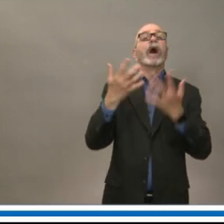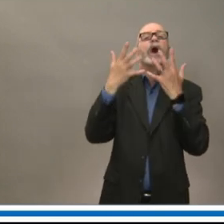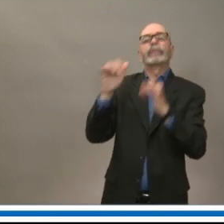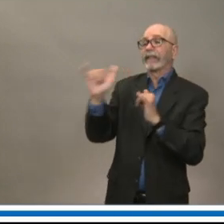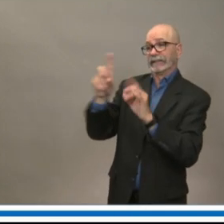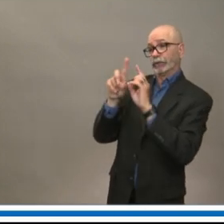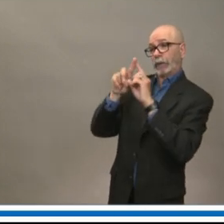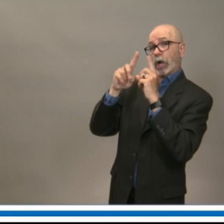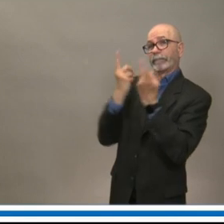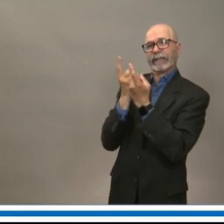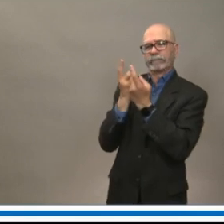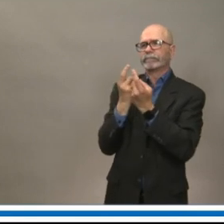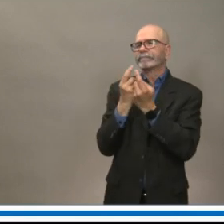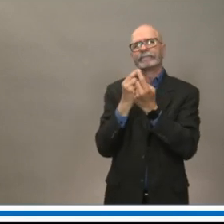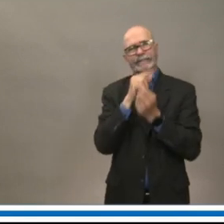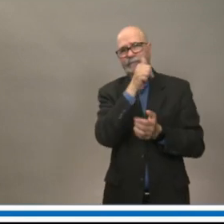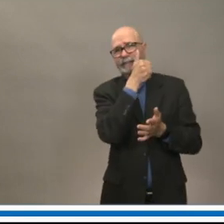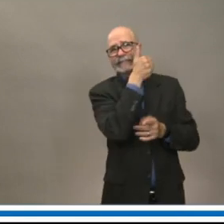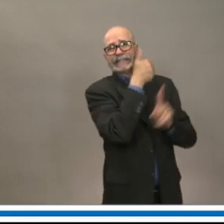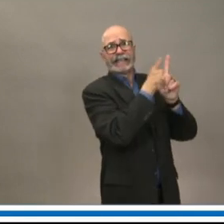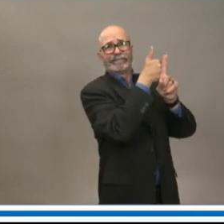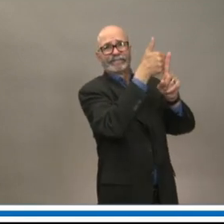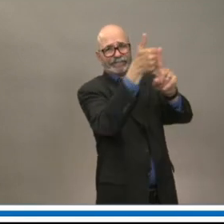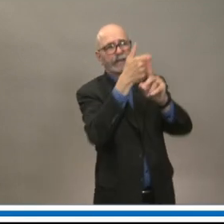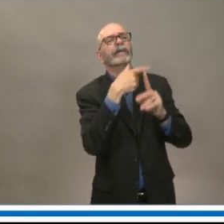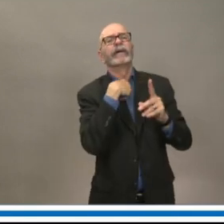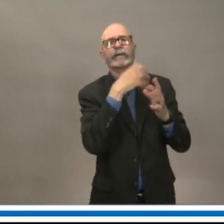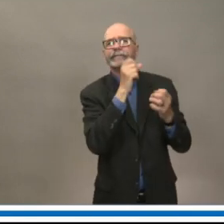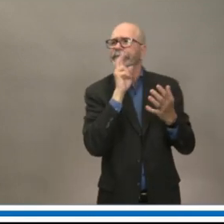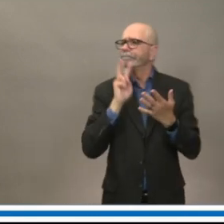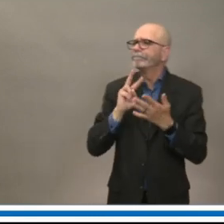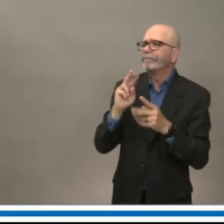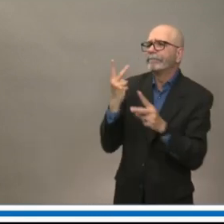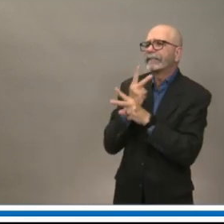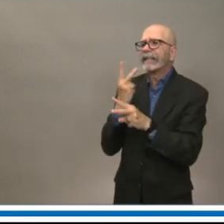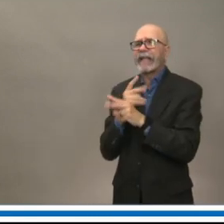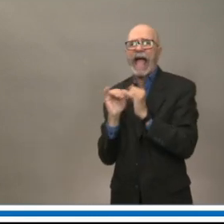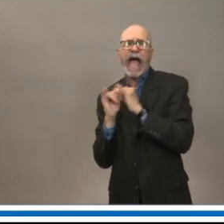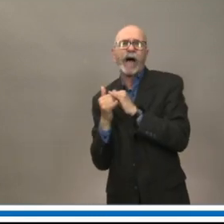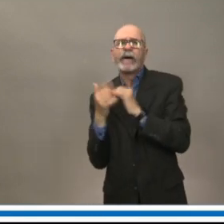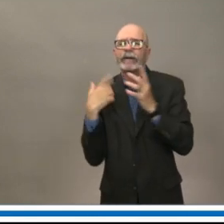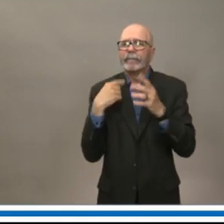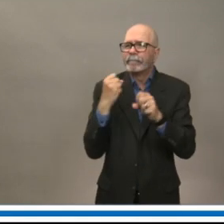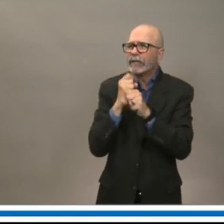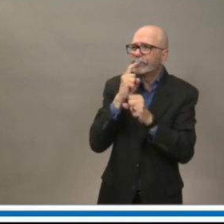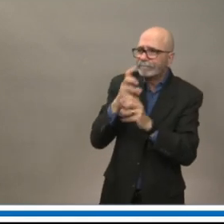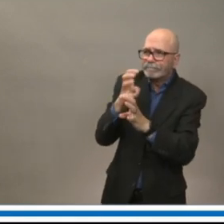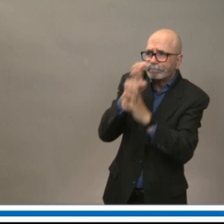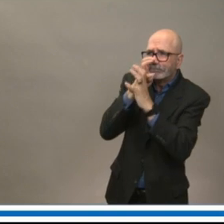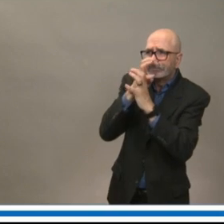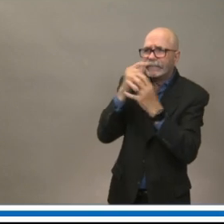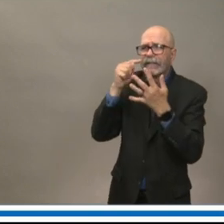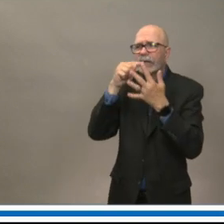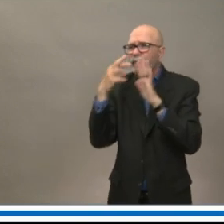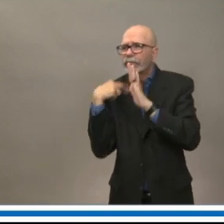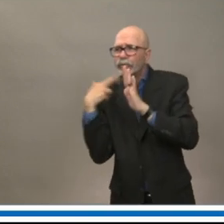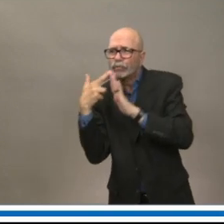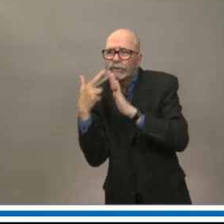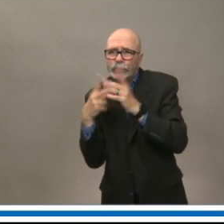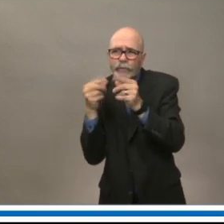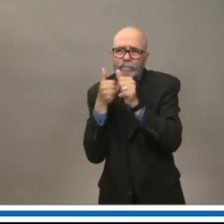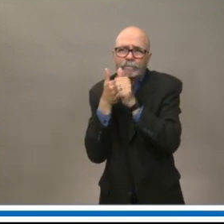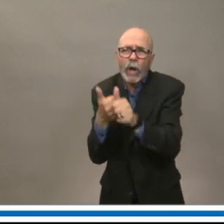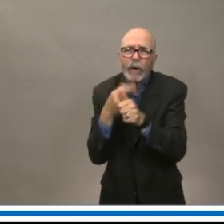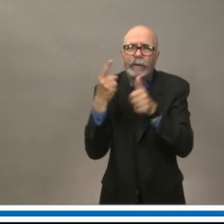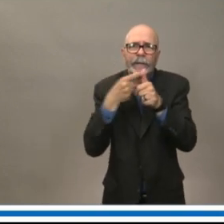to tighten up the regulations around that. I don't know what the policy